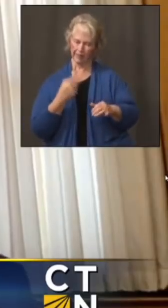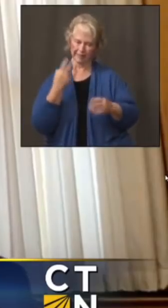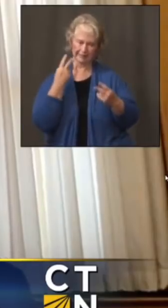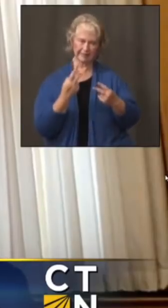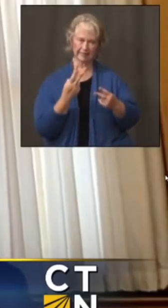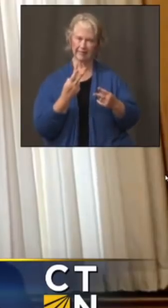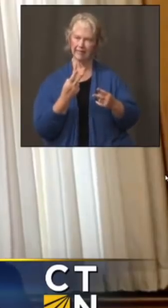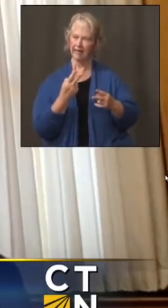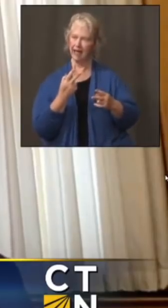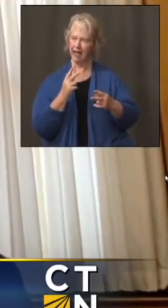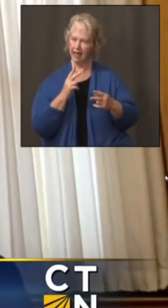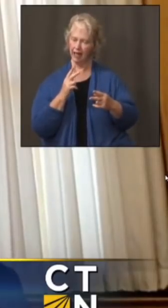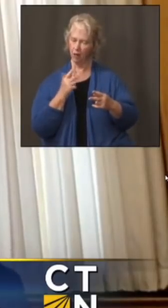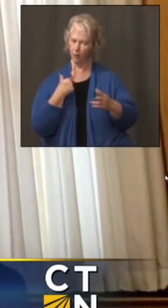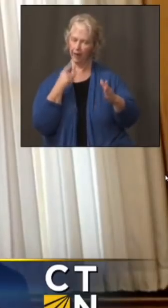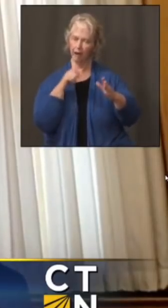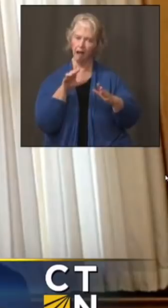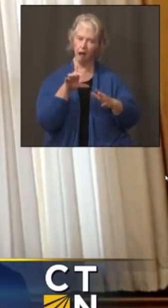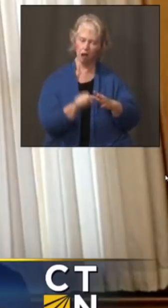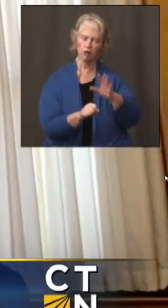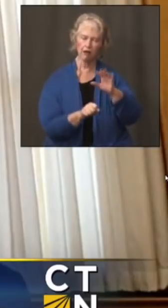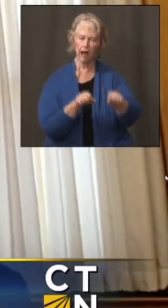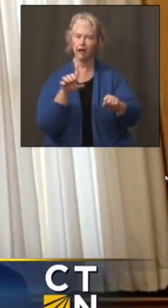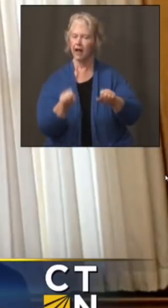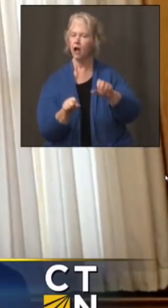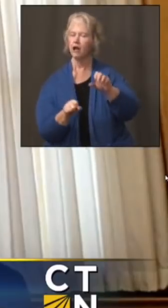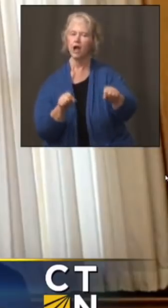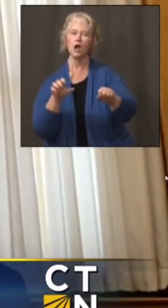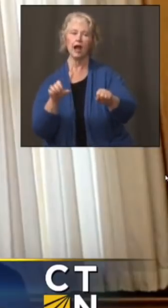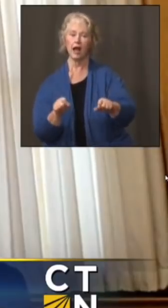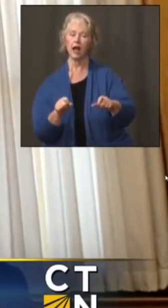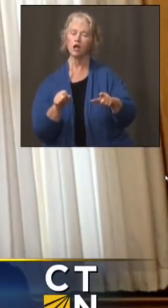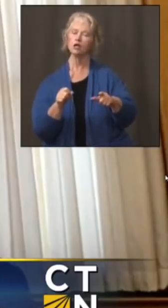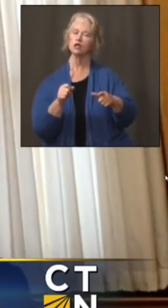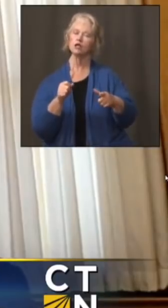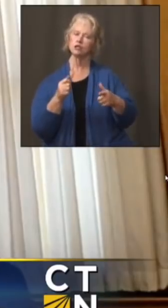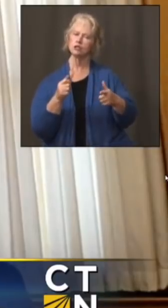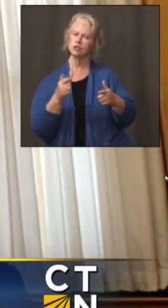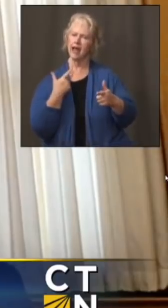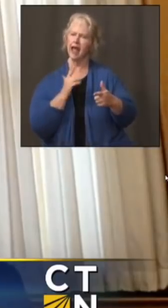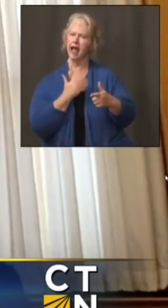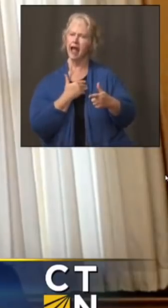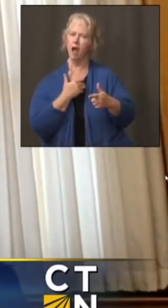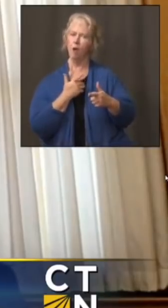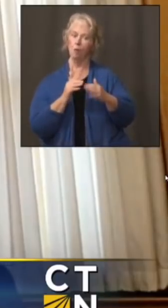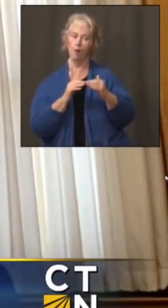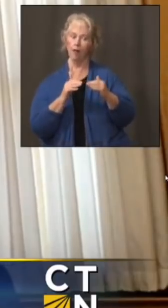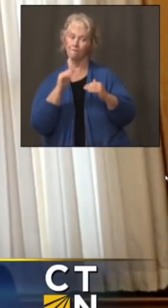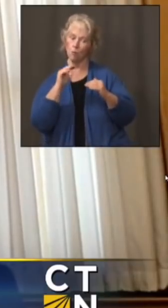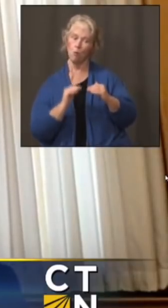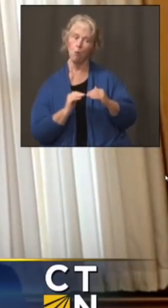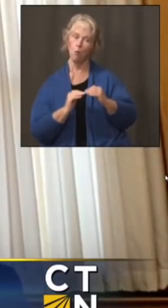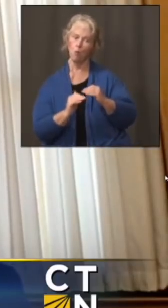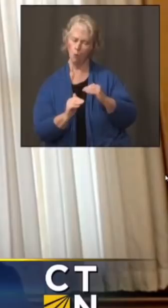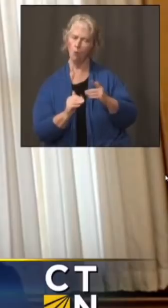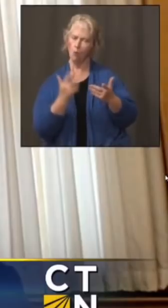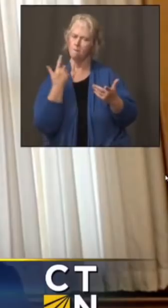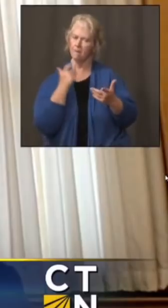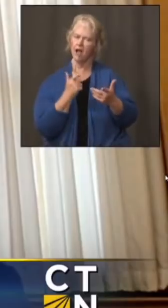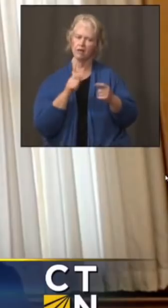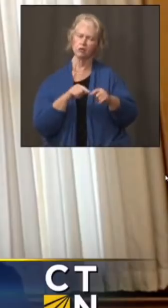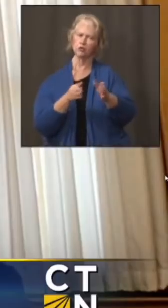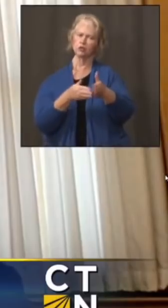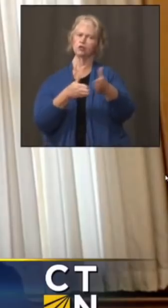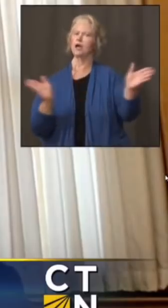key role in our ability to detect outbreaks and infections and keep our levels very low through the summer and into the fall. So it